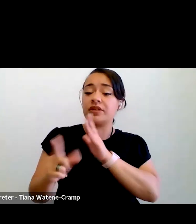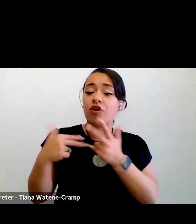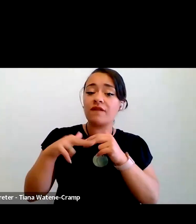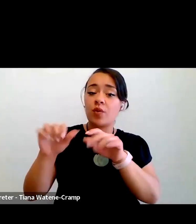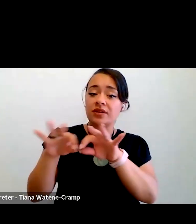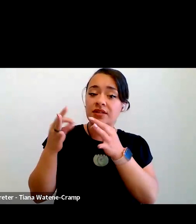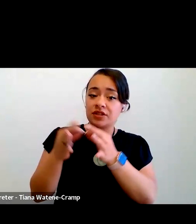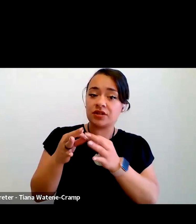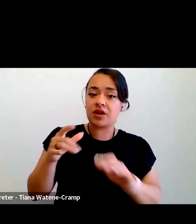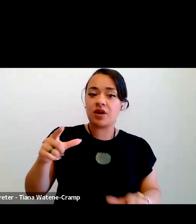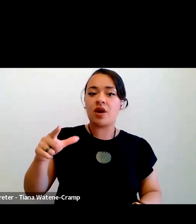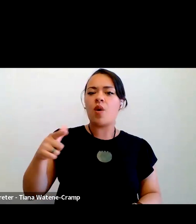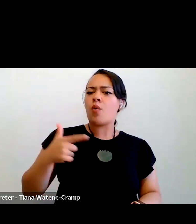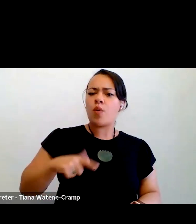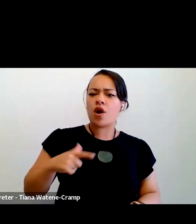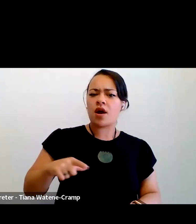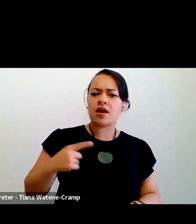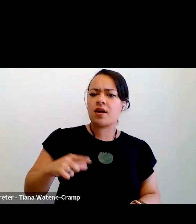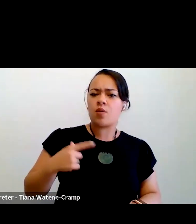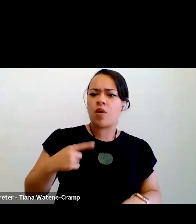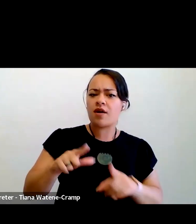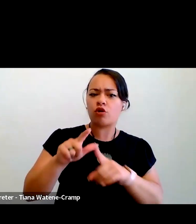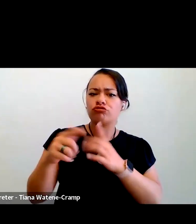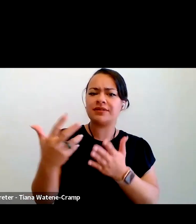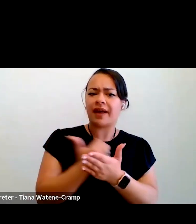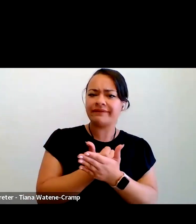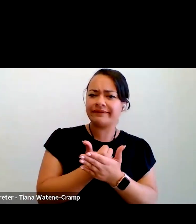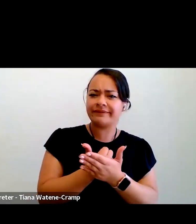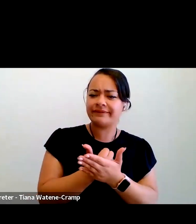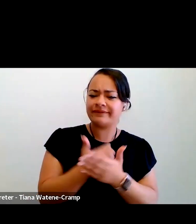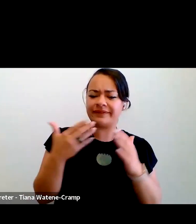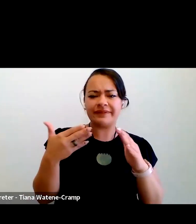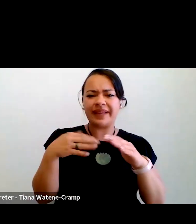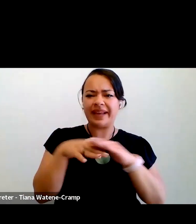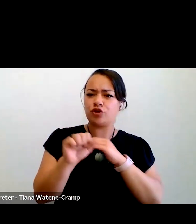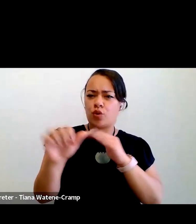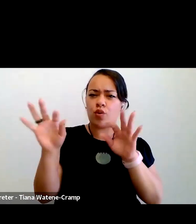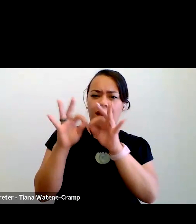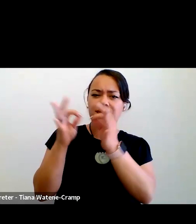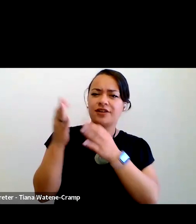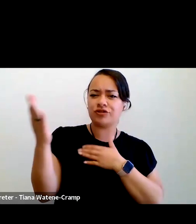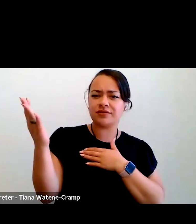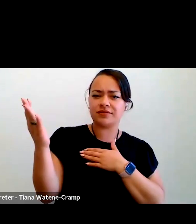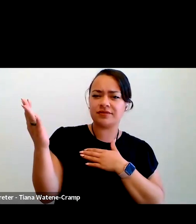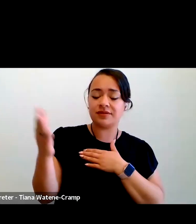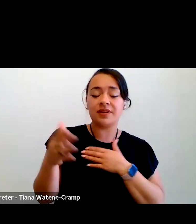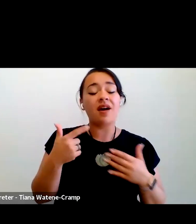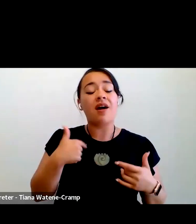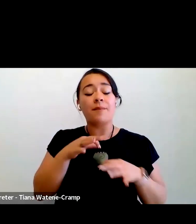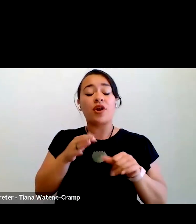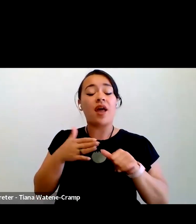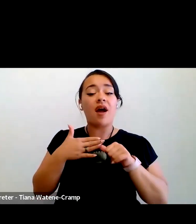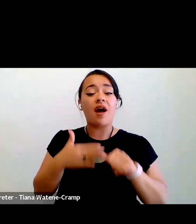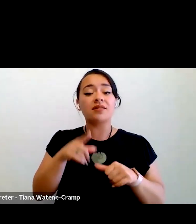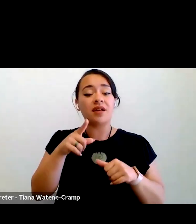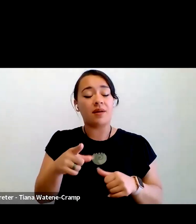culturally safer organisations at all? I'm not going to answer this because it requires a really nuanced and complex answer, which I actually think will